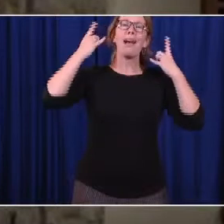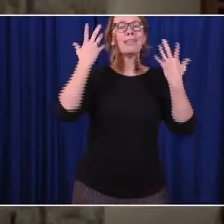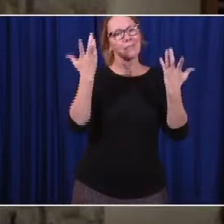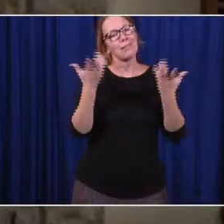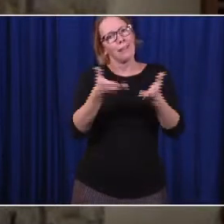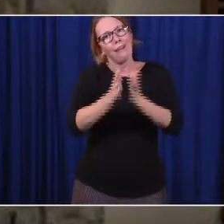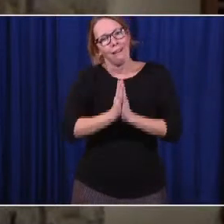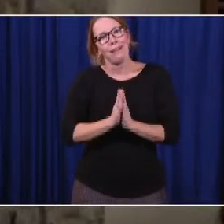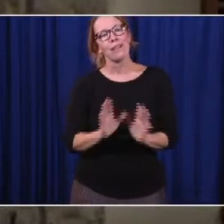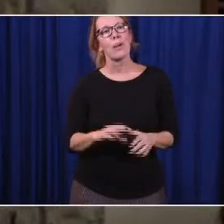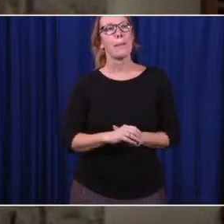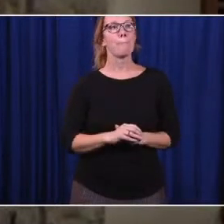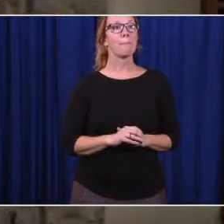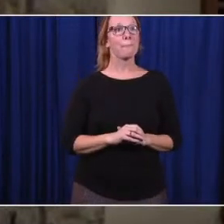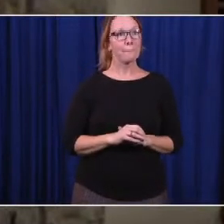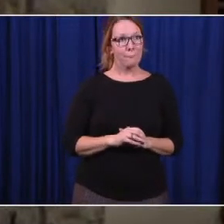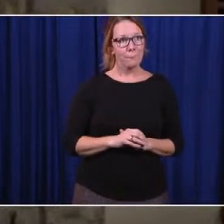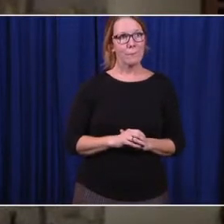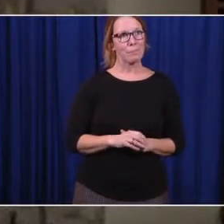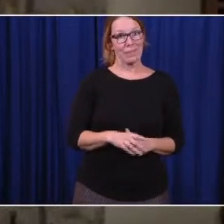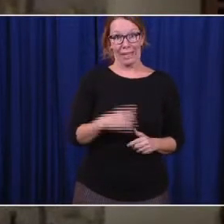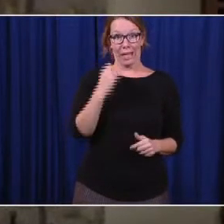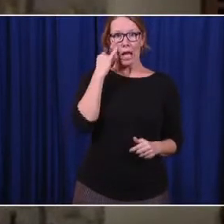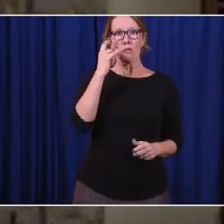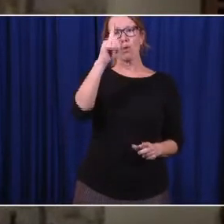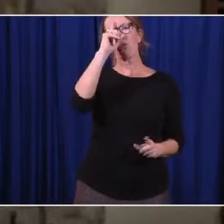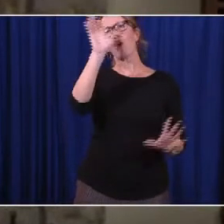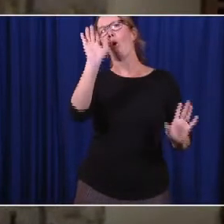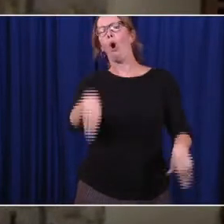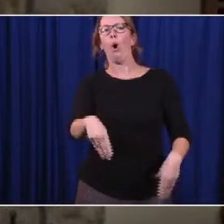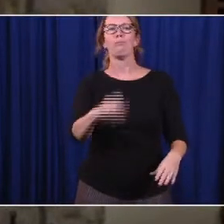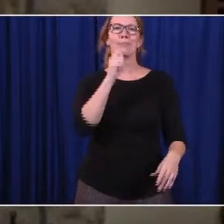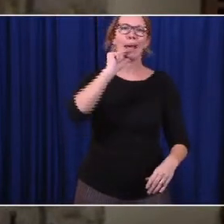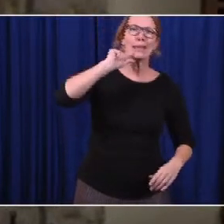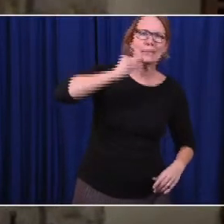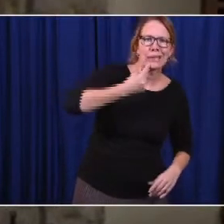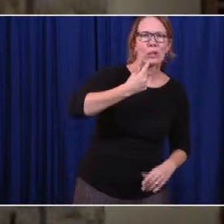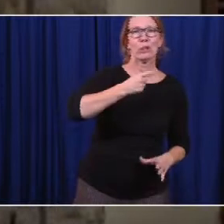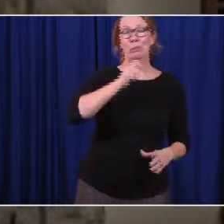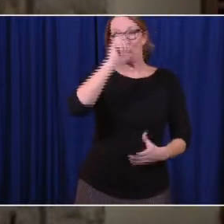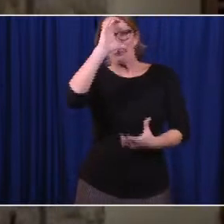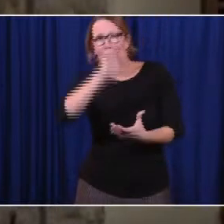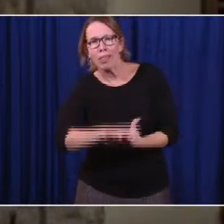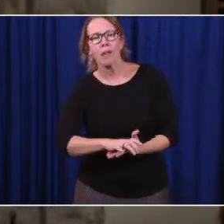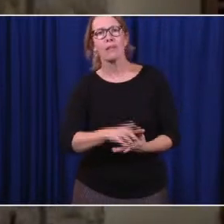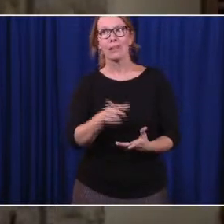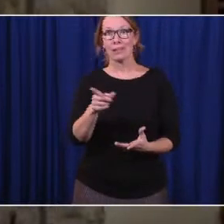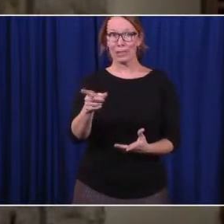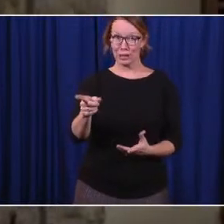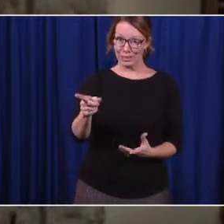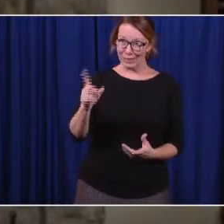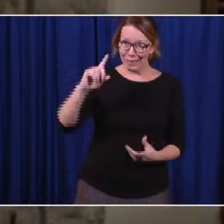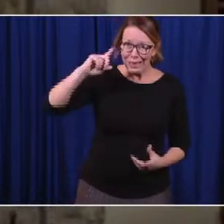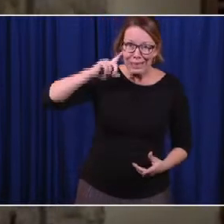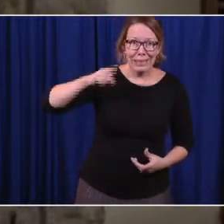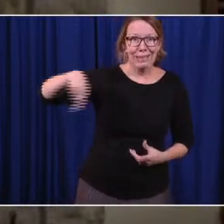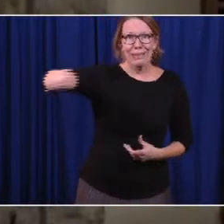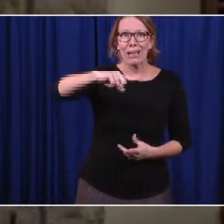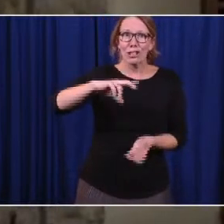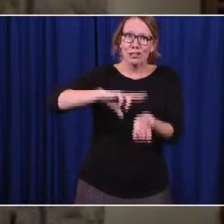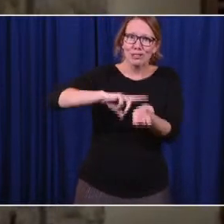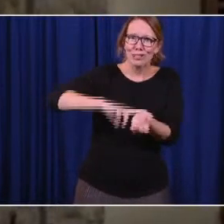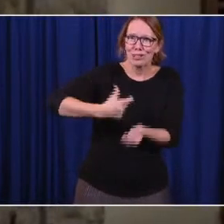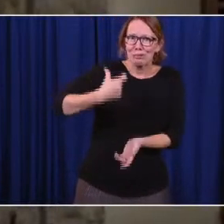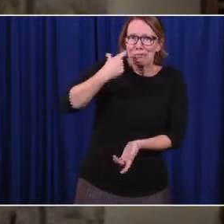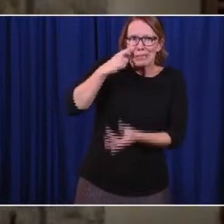believe that, I mean, just listen to the nurses, listen to the people who are at the front line. There's a cause and effect here to what we do. We have the